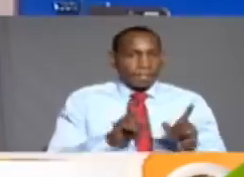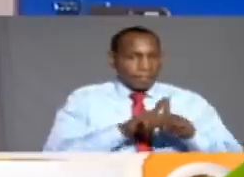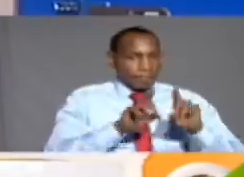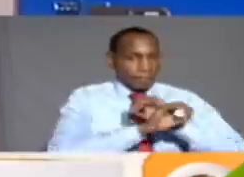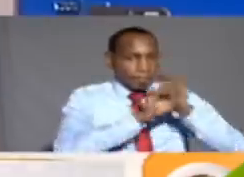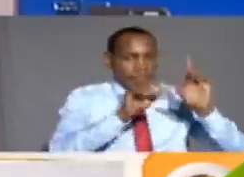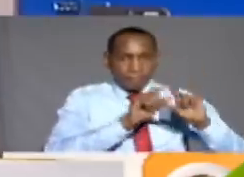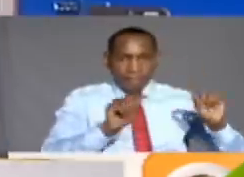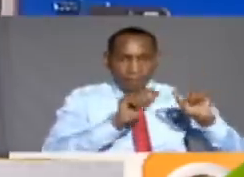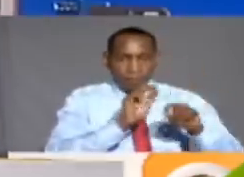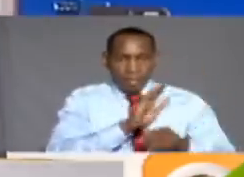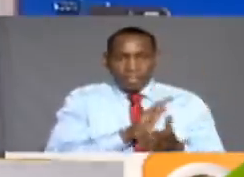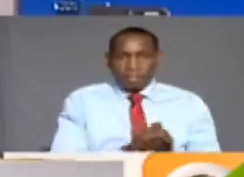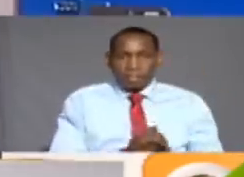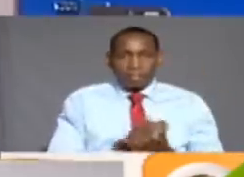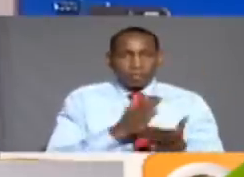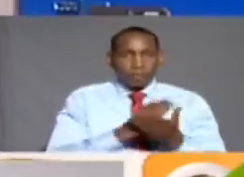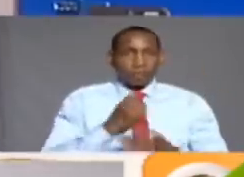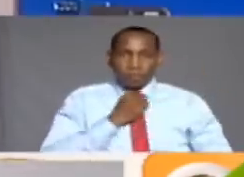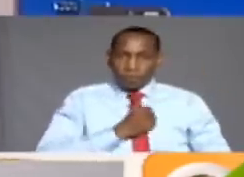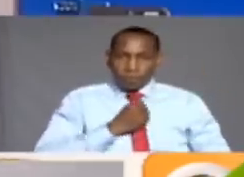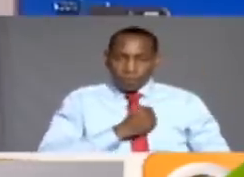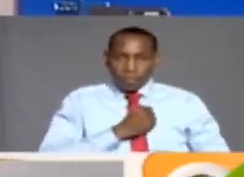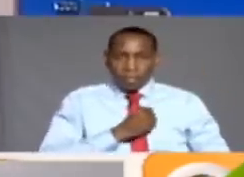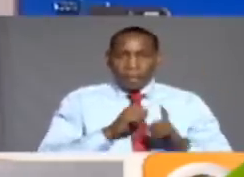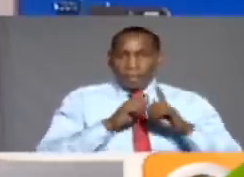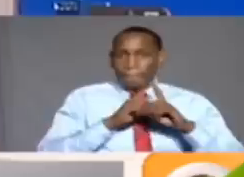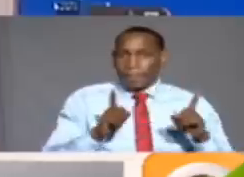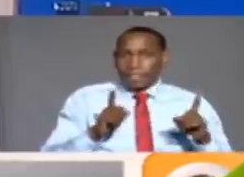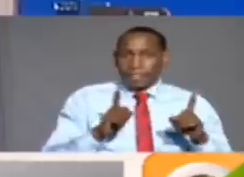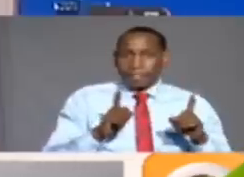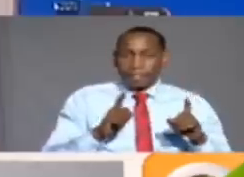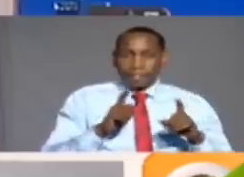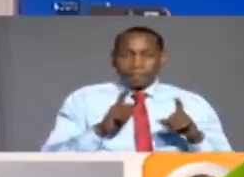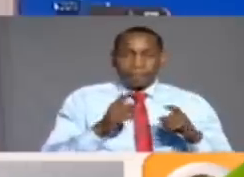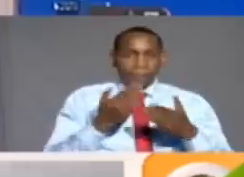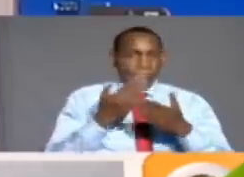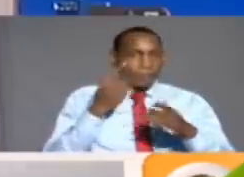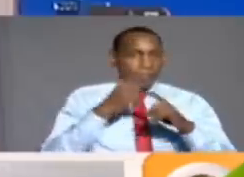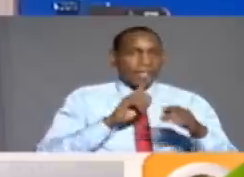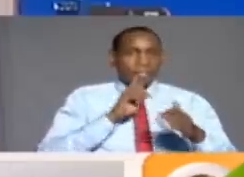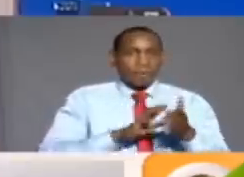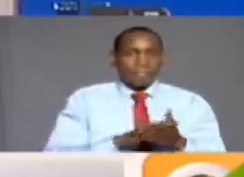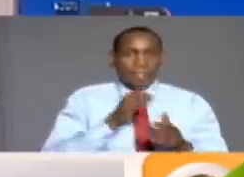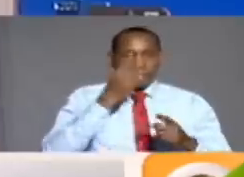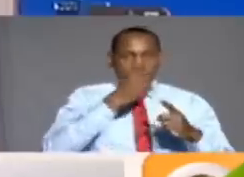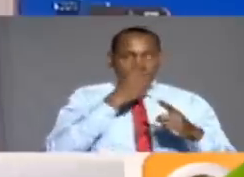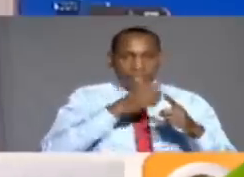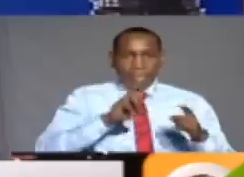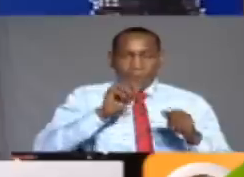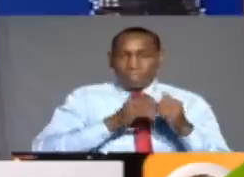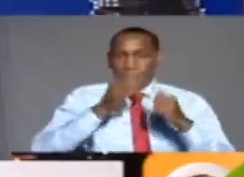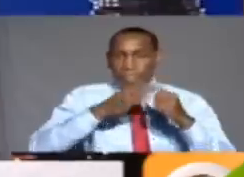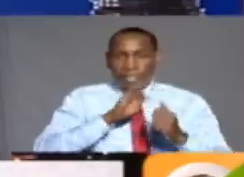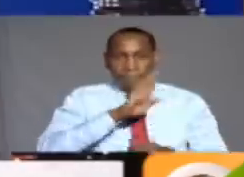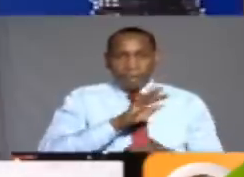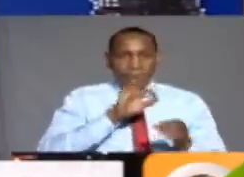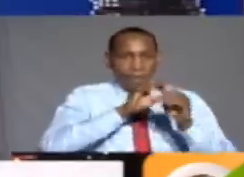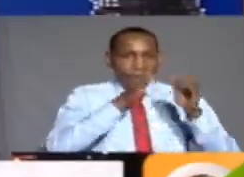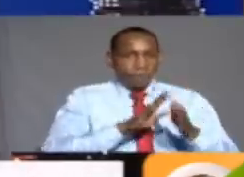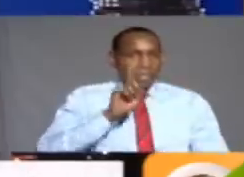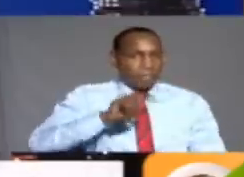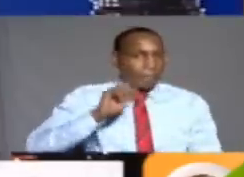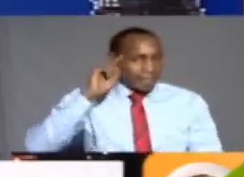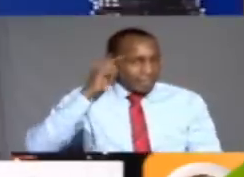is you, and you apologize for this, actually. Yeah. But this was you early this year. You were quoted as saying, as we enter 2019, you, that is voters, must